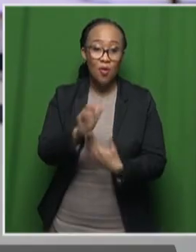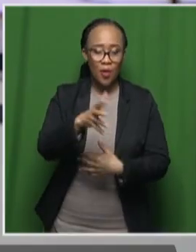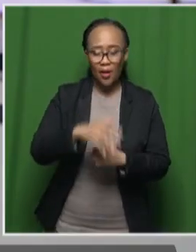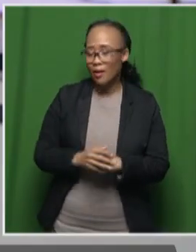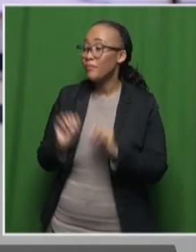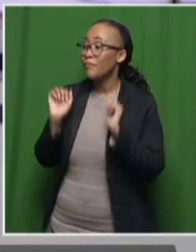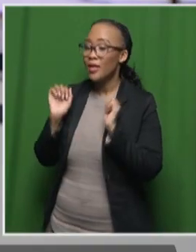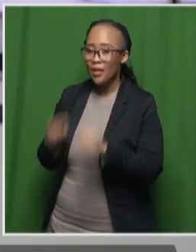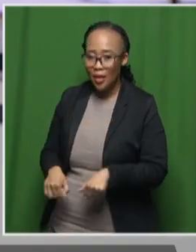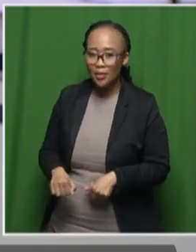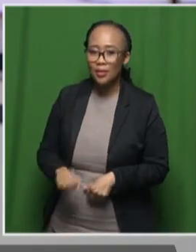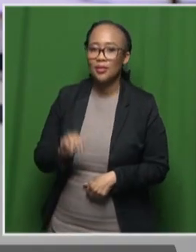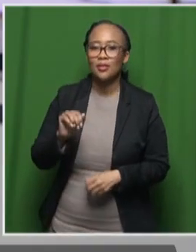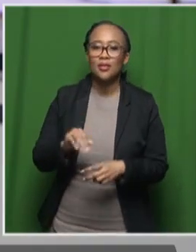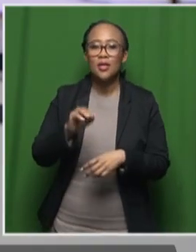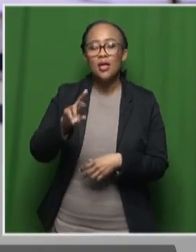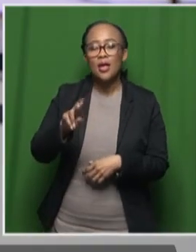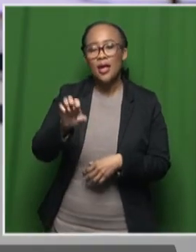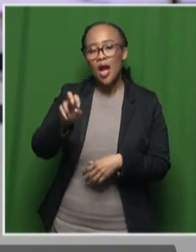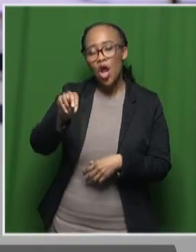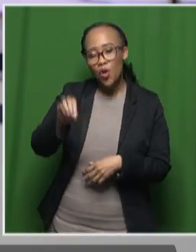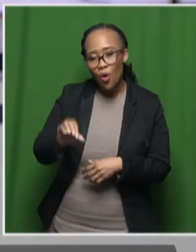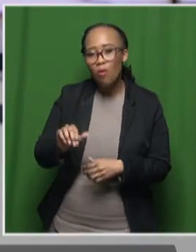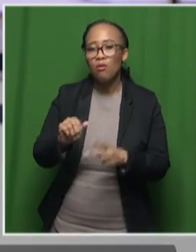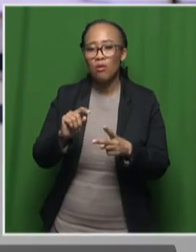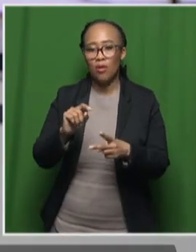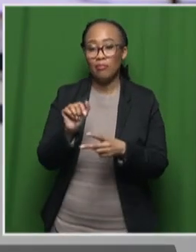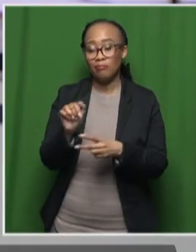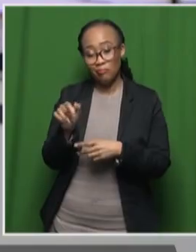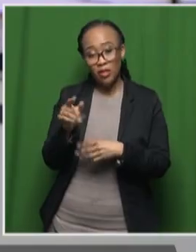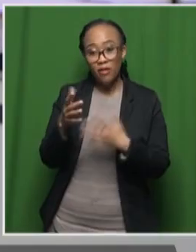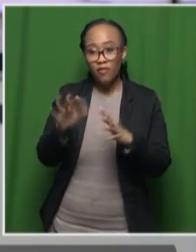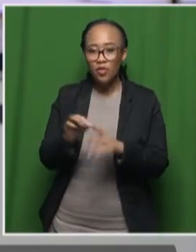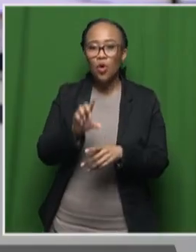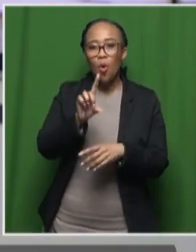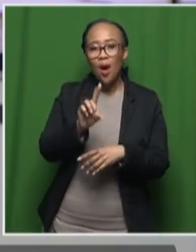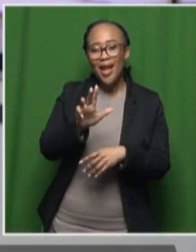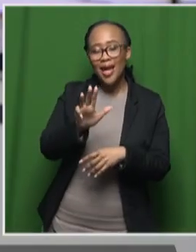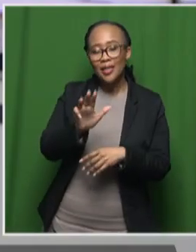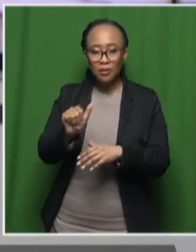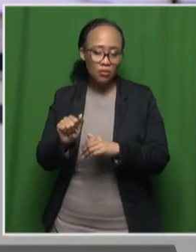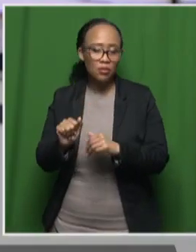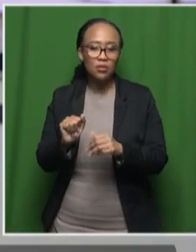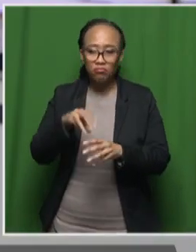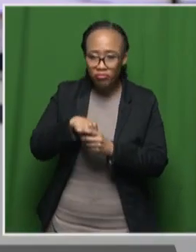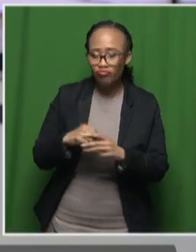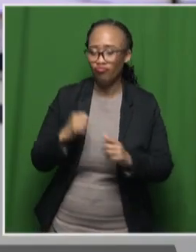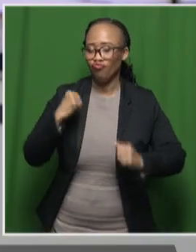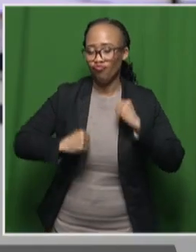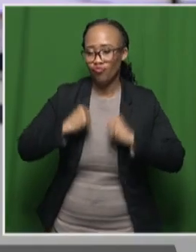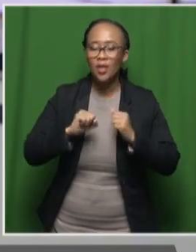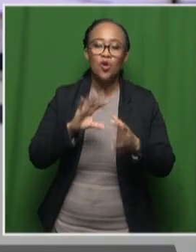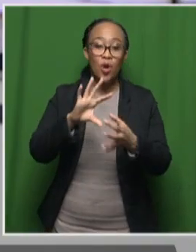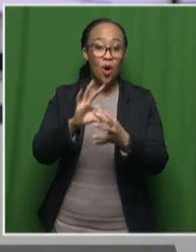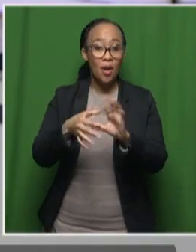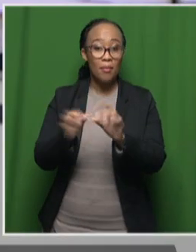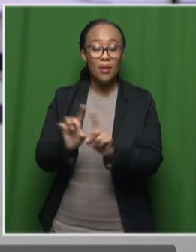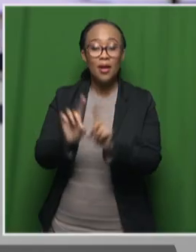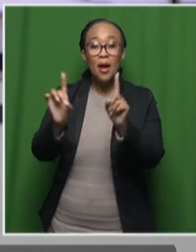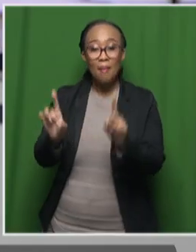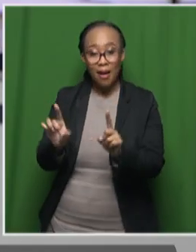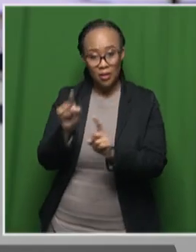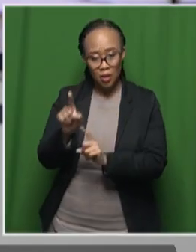so well. Benji Richardson ran a personal best. Oh, not a personal best. He ran 9:86 going into the Olympics, but in his heat, he ran